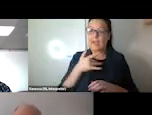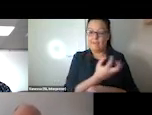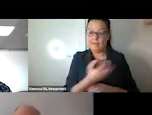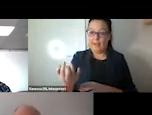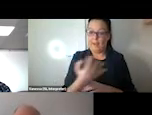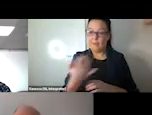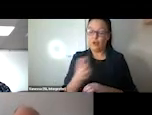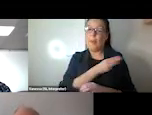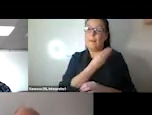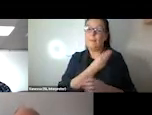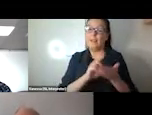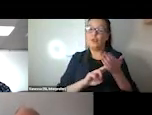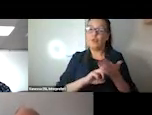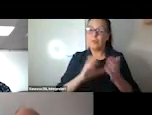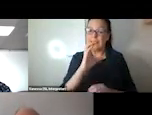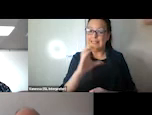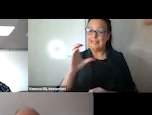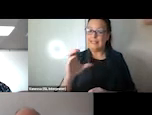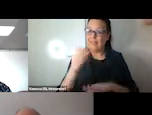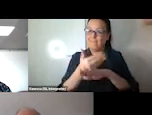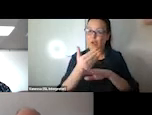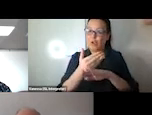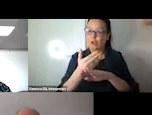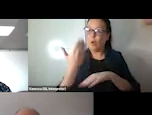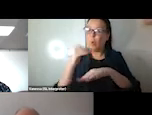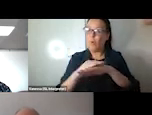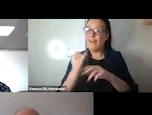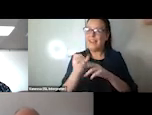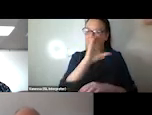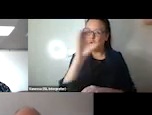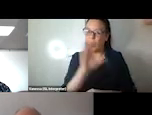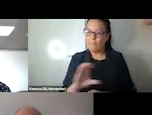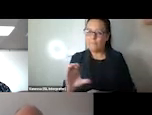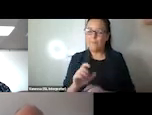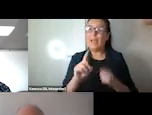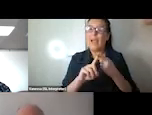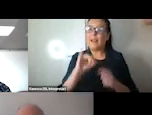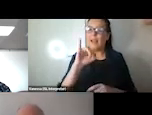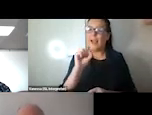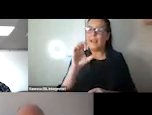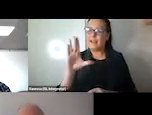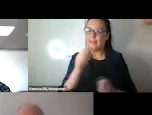in Zoom. And ISL interpretation is provided.